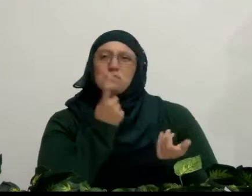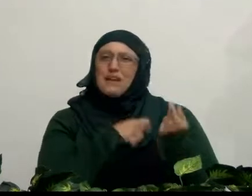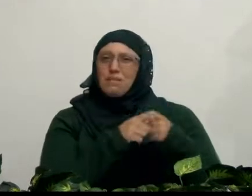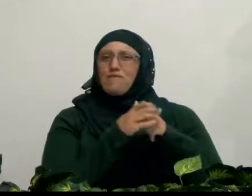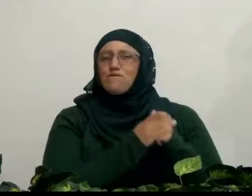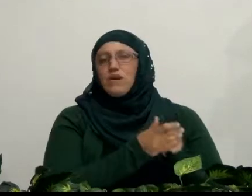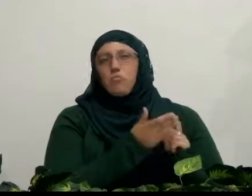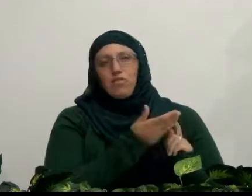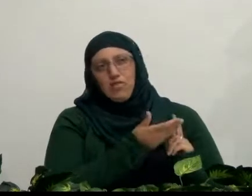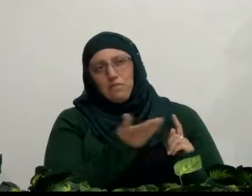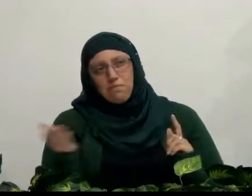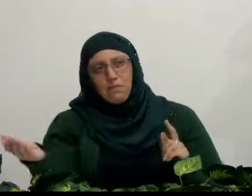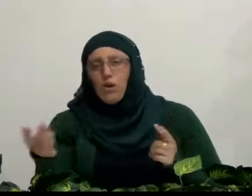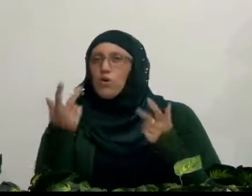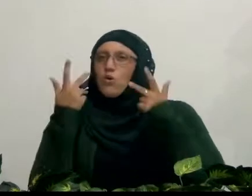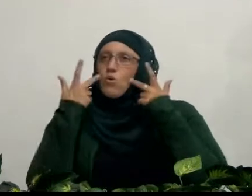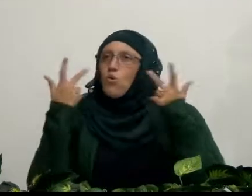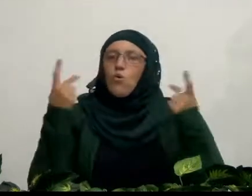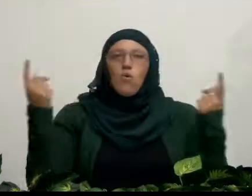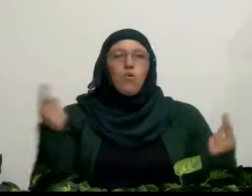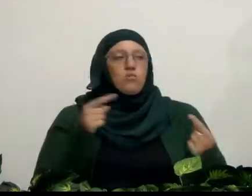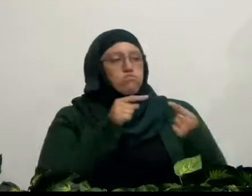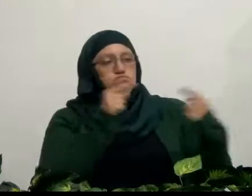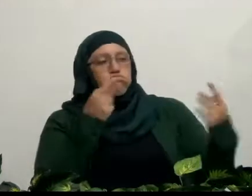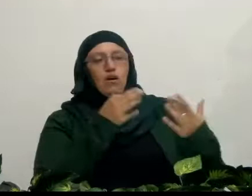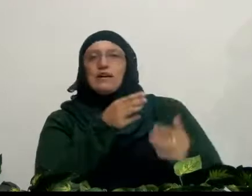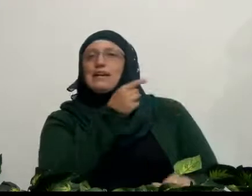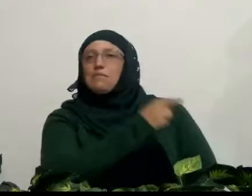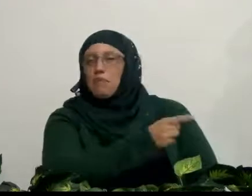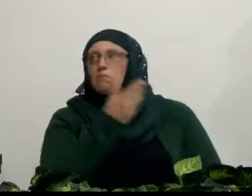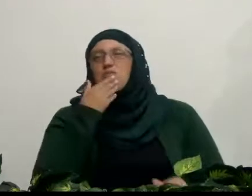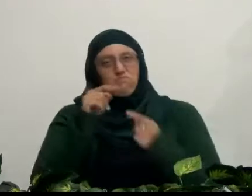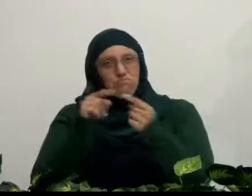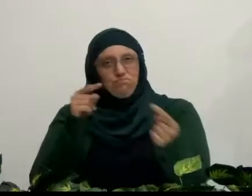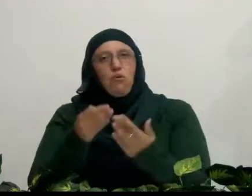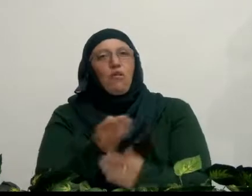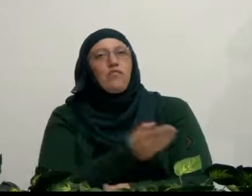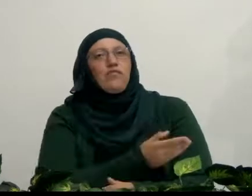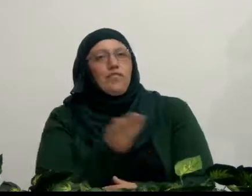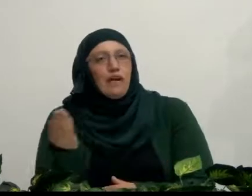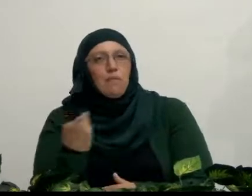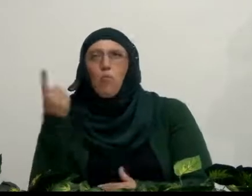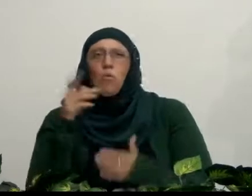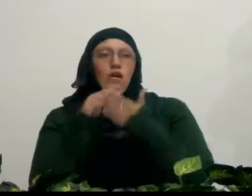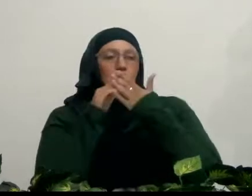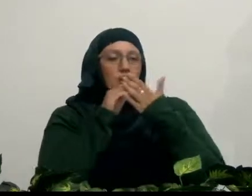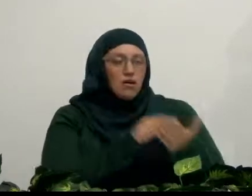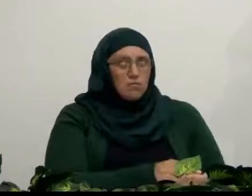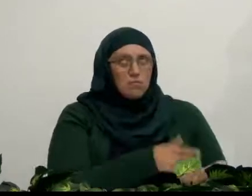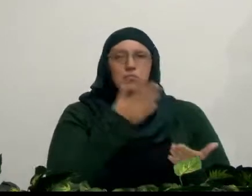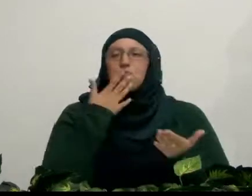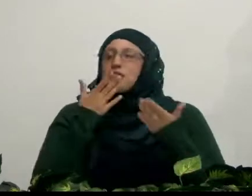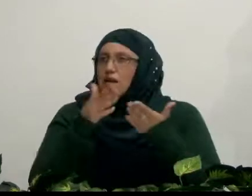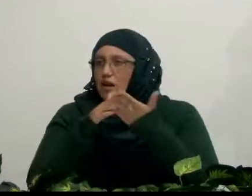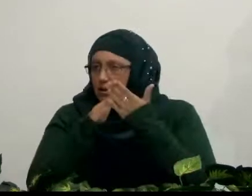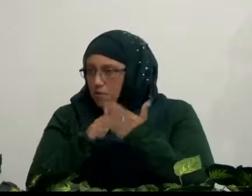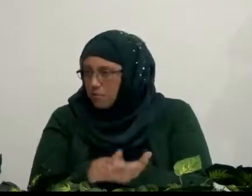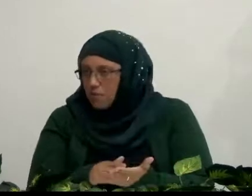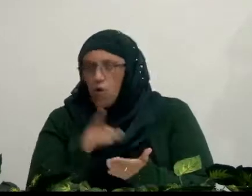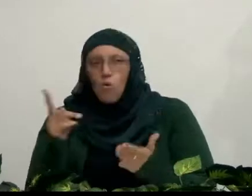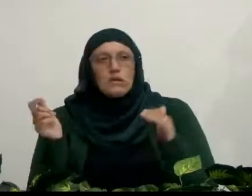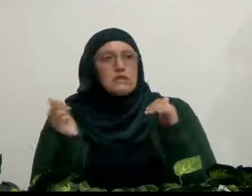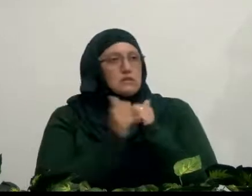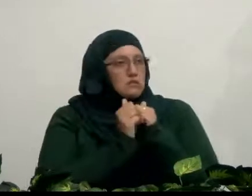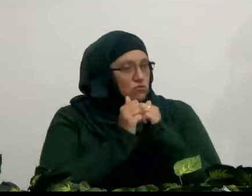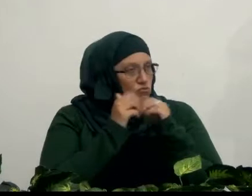enmity to whoever shows enmity to him and help whoever helps him and forsake whoever forsakes